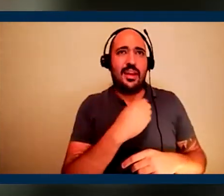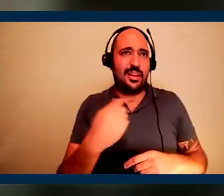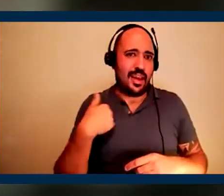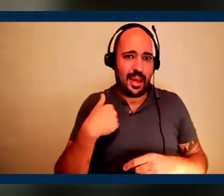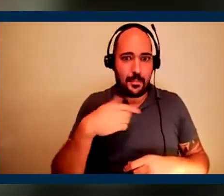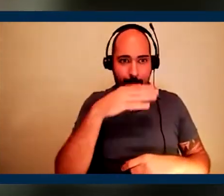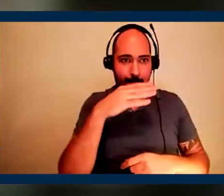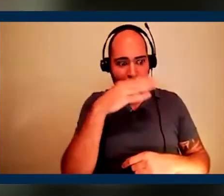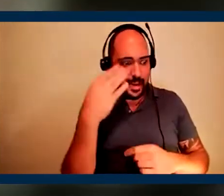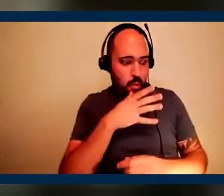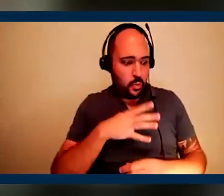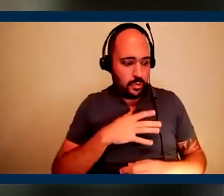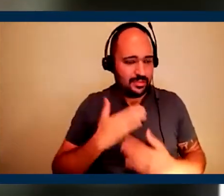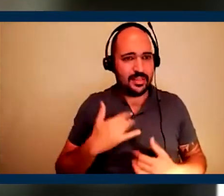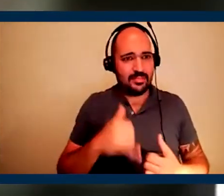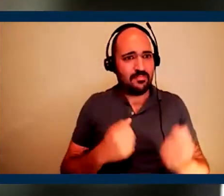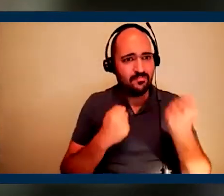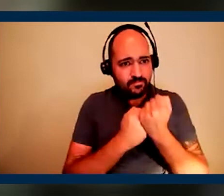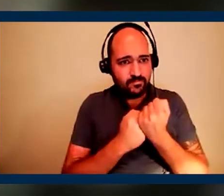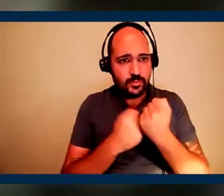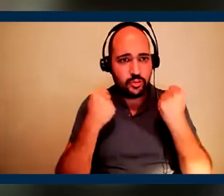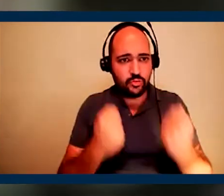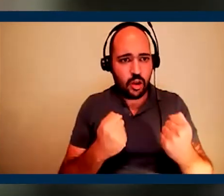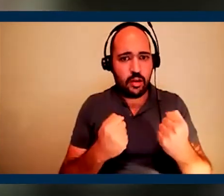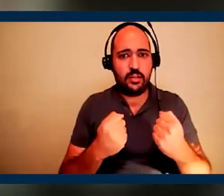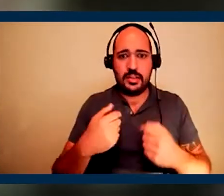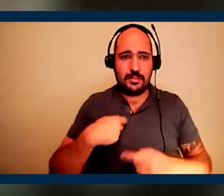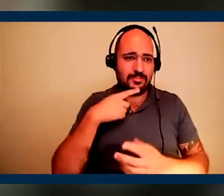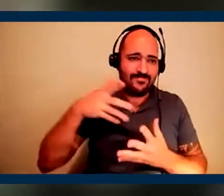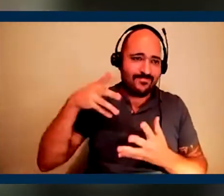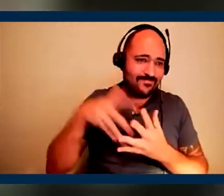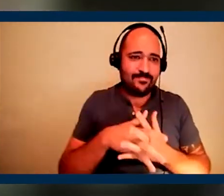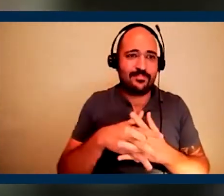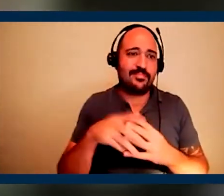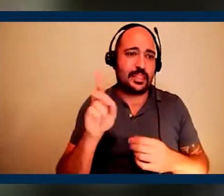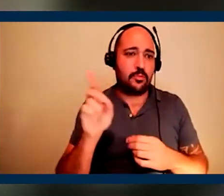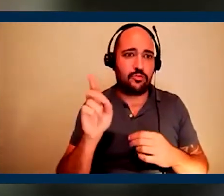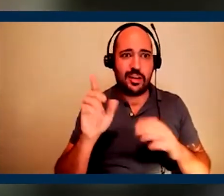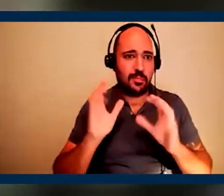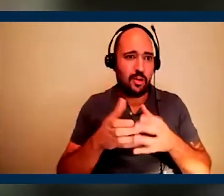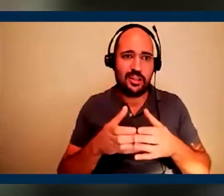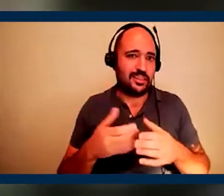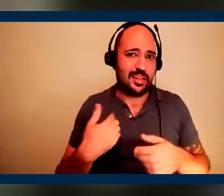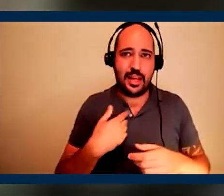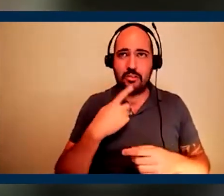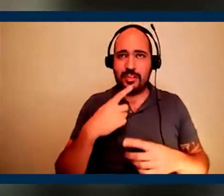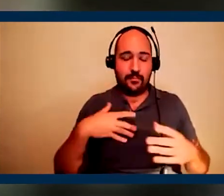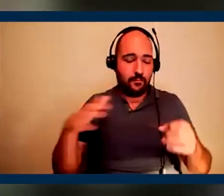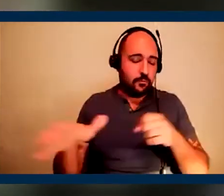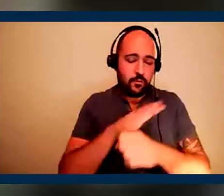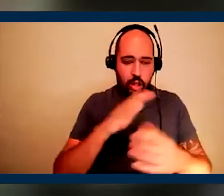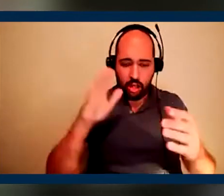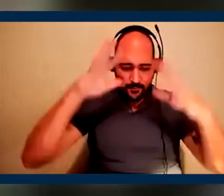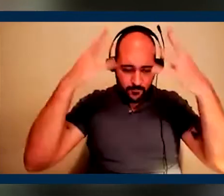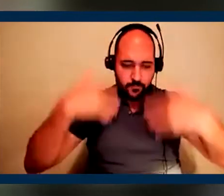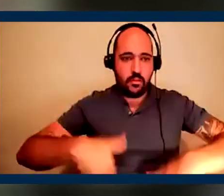firm and believe in, waist deep in the Democratic Party. I live, eat and breathe the Democratic Party, and I expect